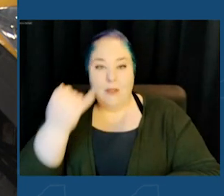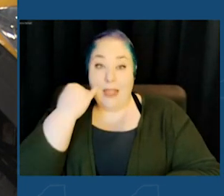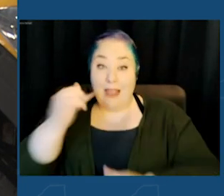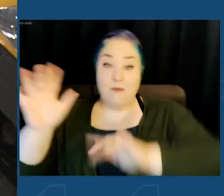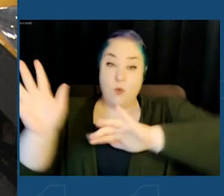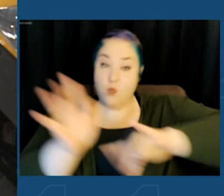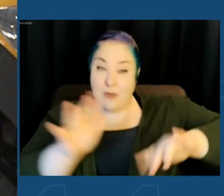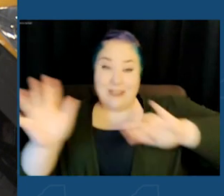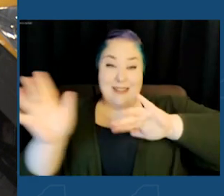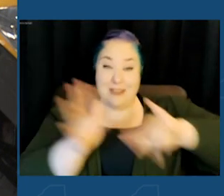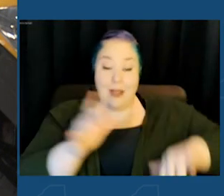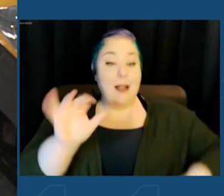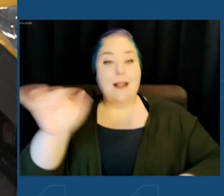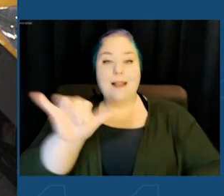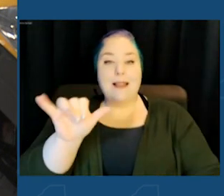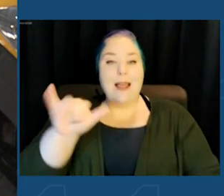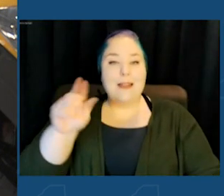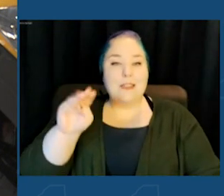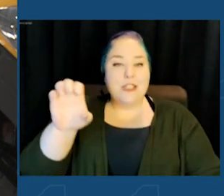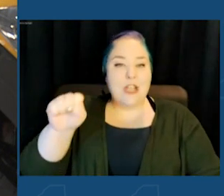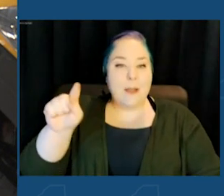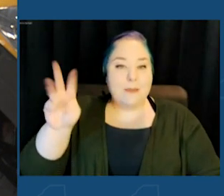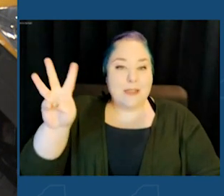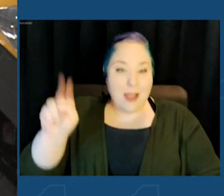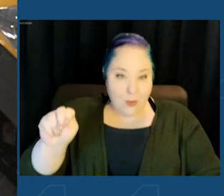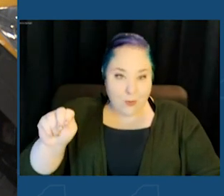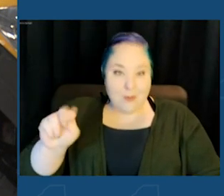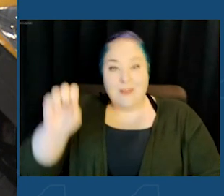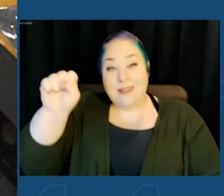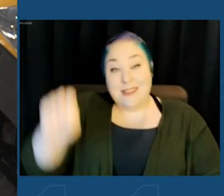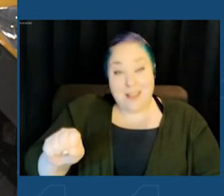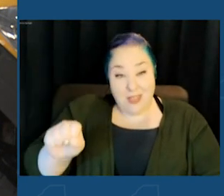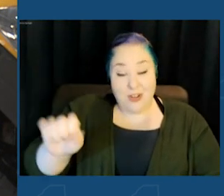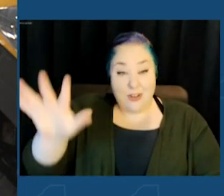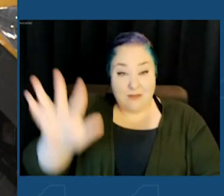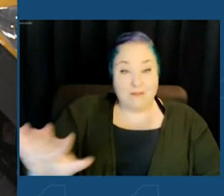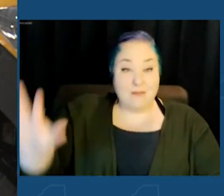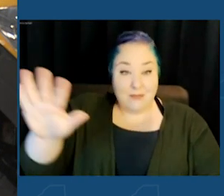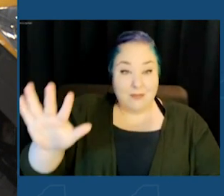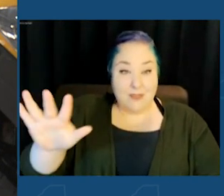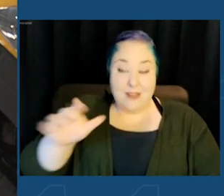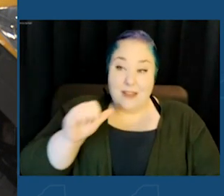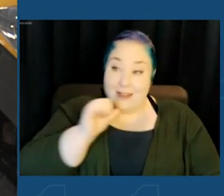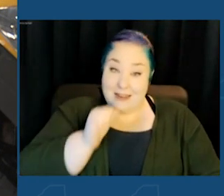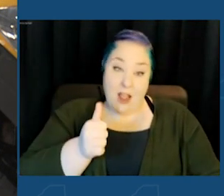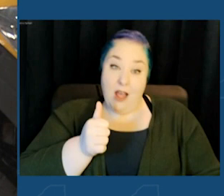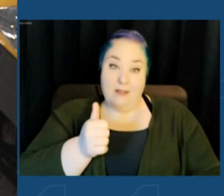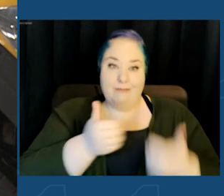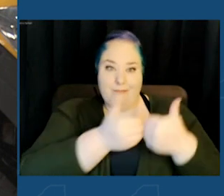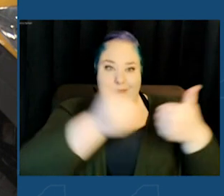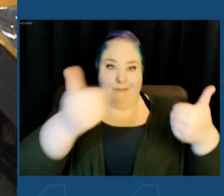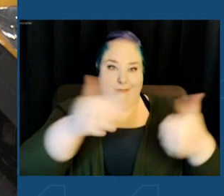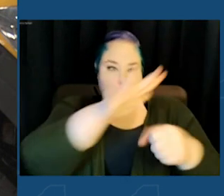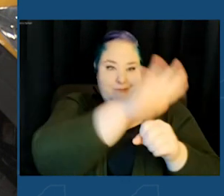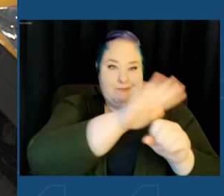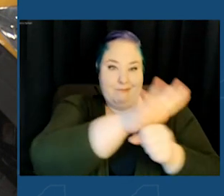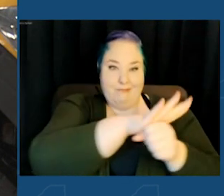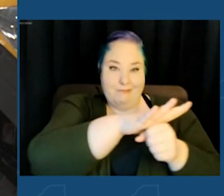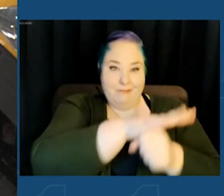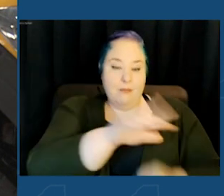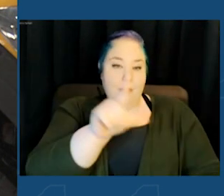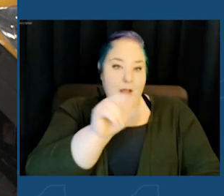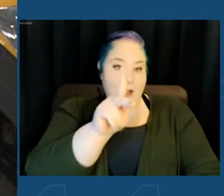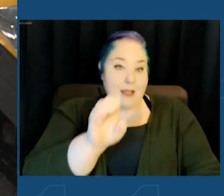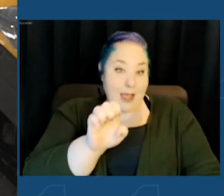places like Jamestown Jamestown and the Southern Tier close to not far from Lake Erie minus 24 wind chills